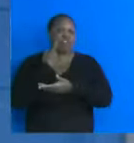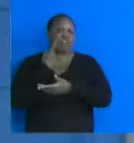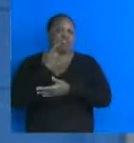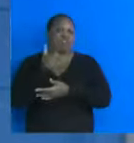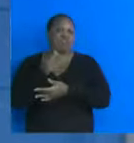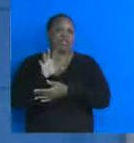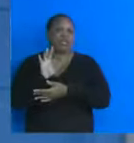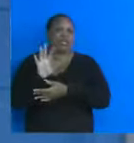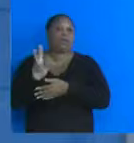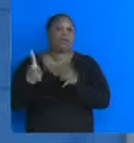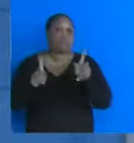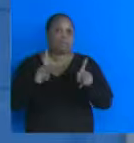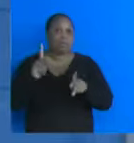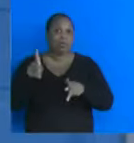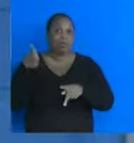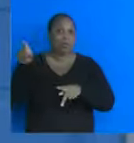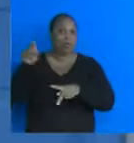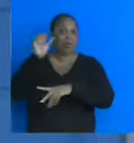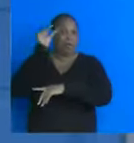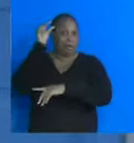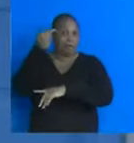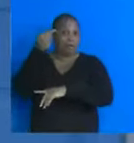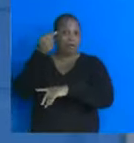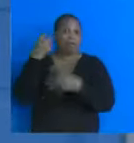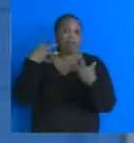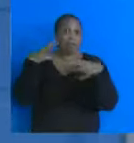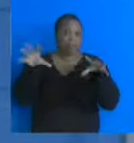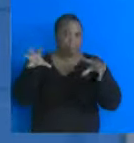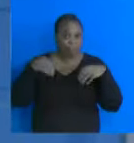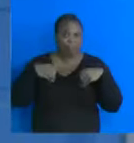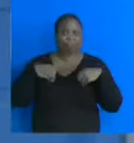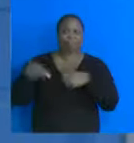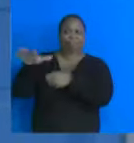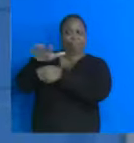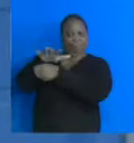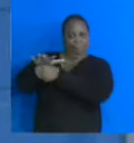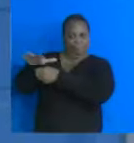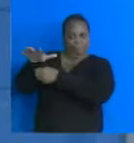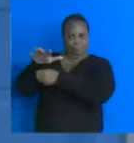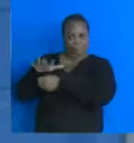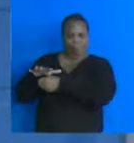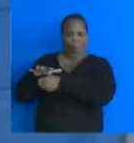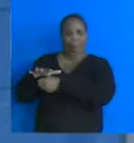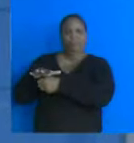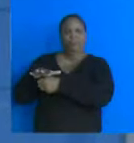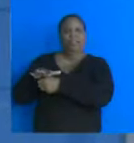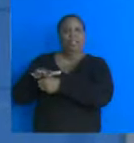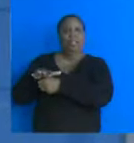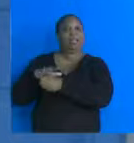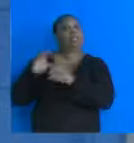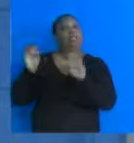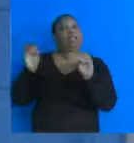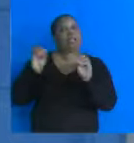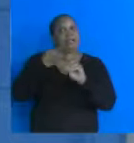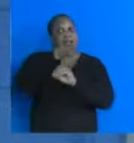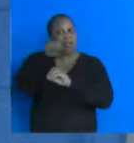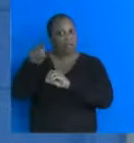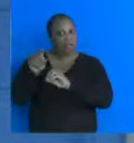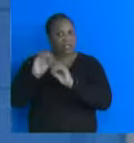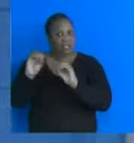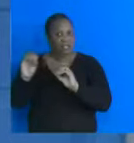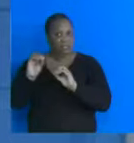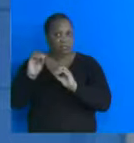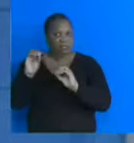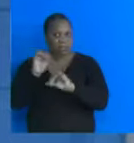29 persons in the government-approved quarantine facility. Each non-vaccinated traveler